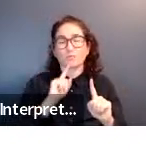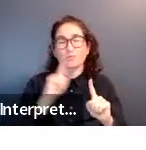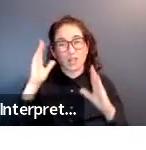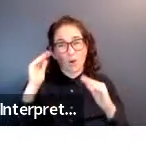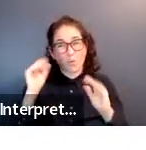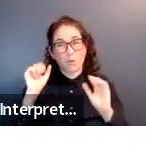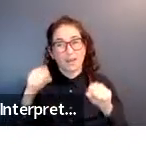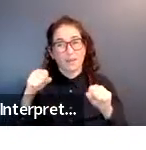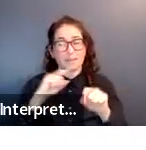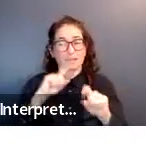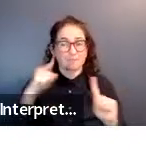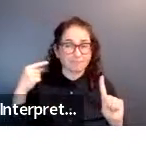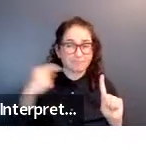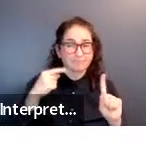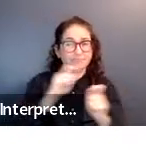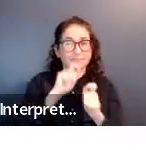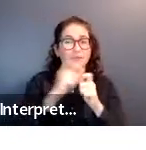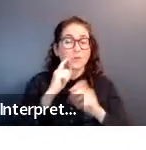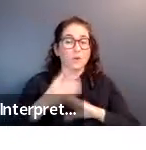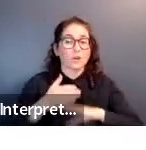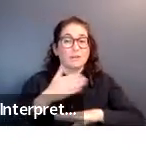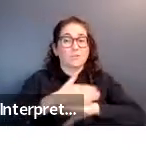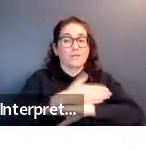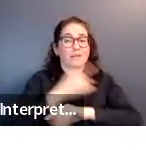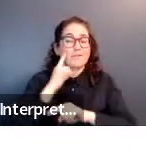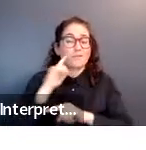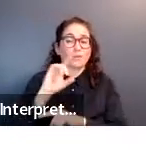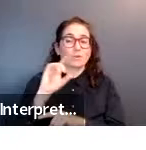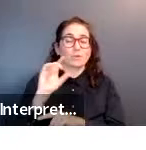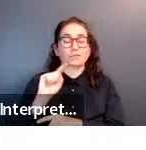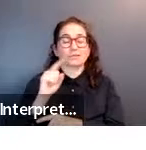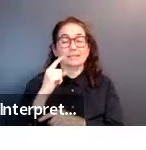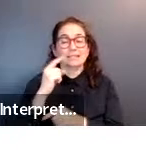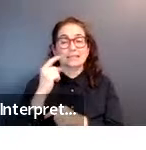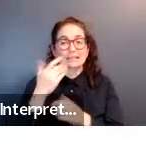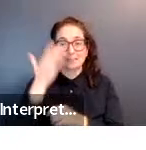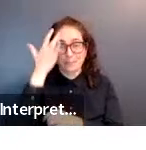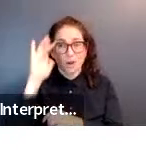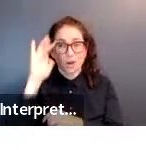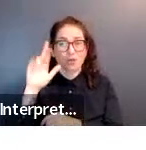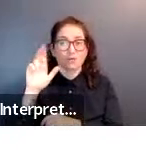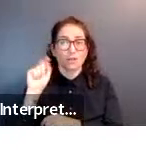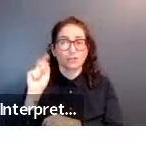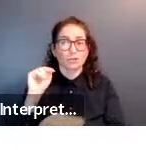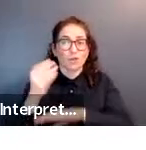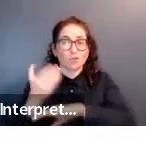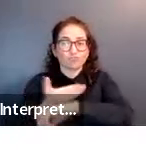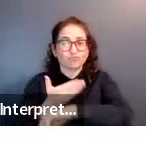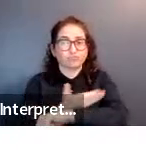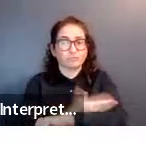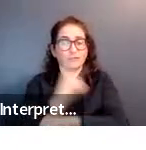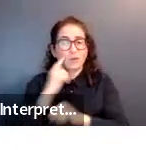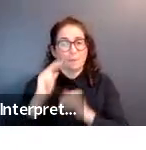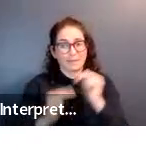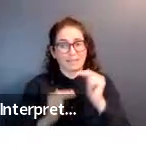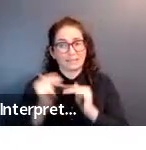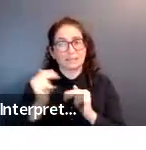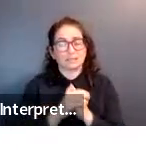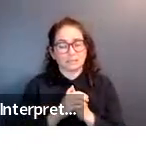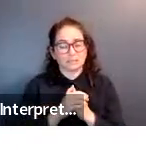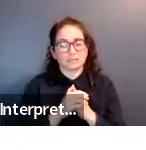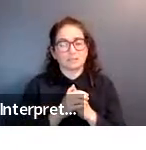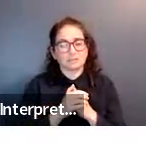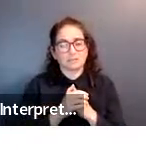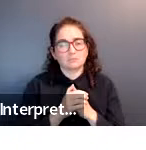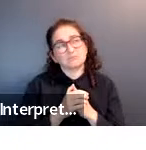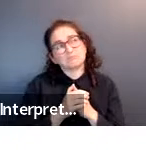can be targeted, tailored improvements to our zoning to facilitate smart retrofits to buildings. And